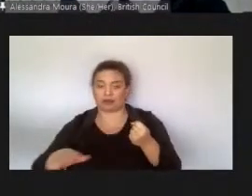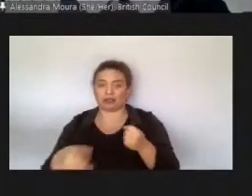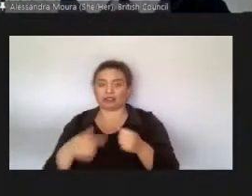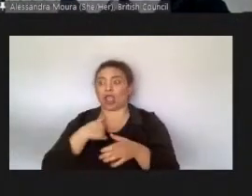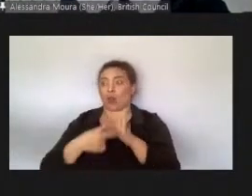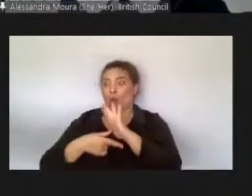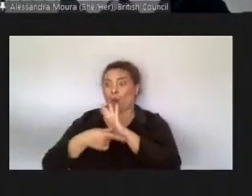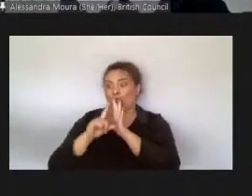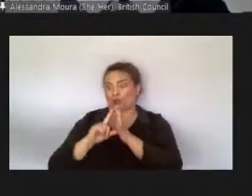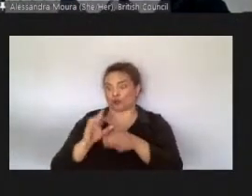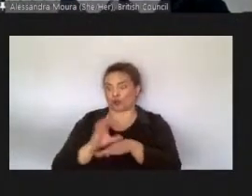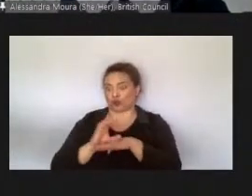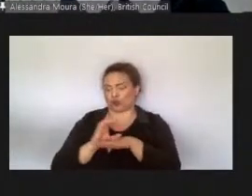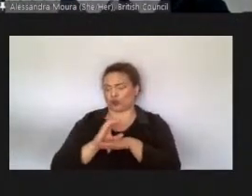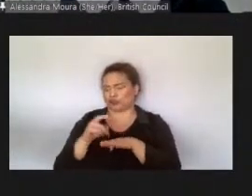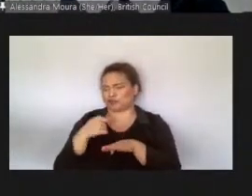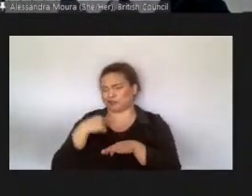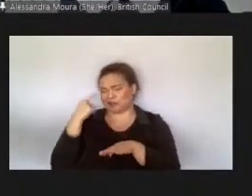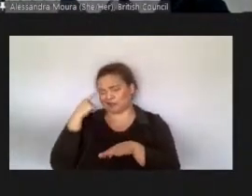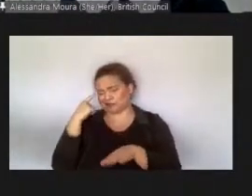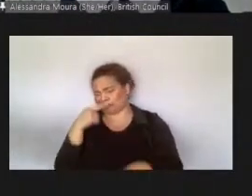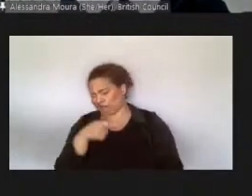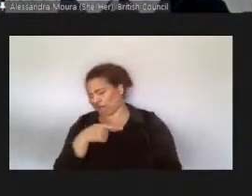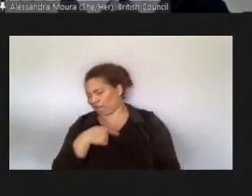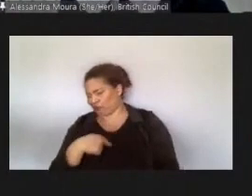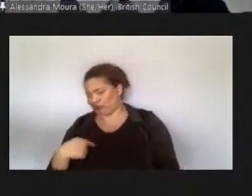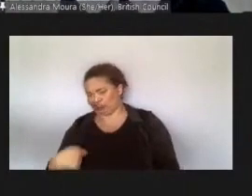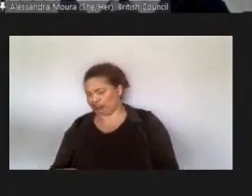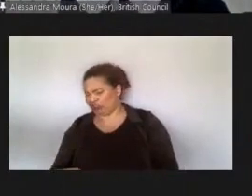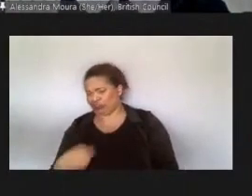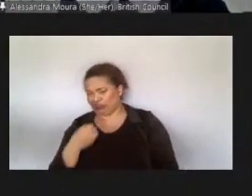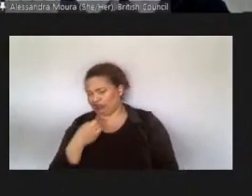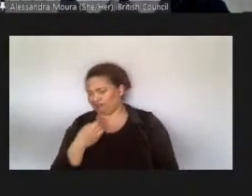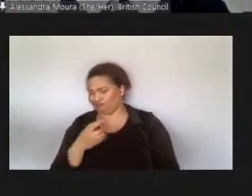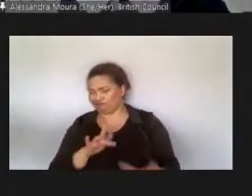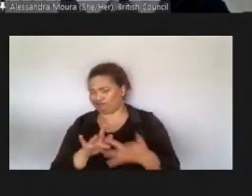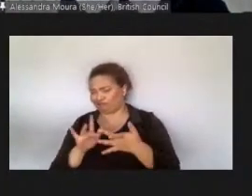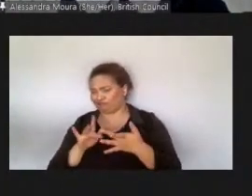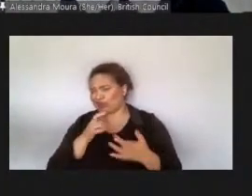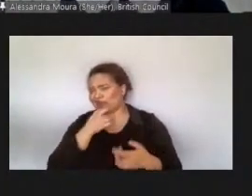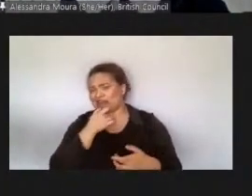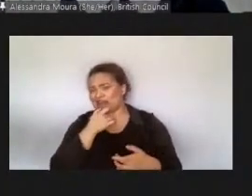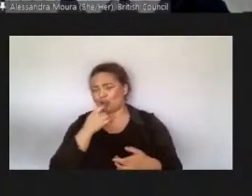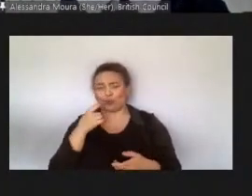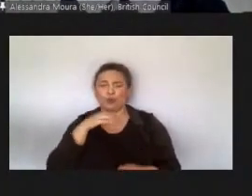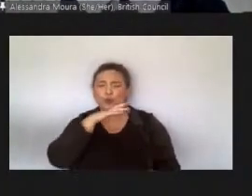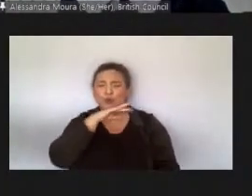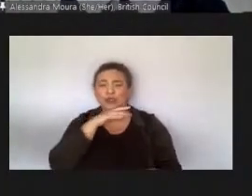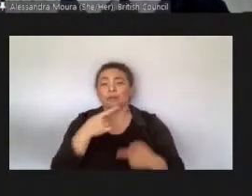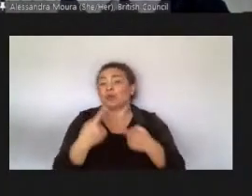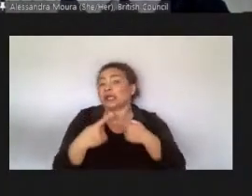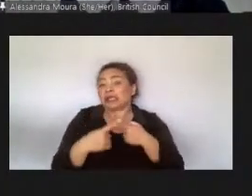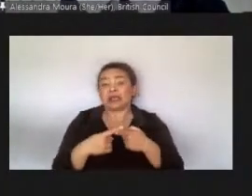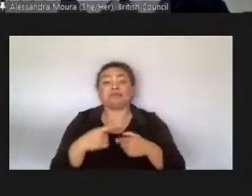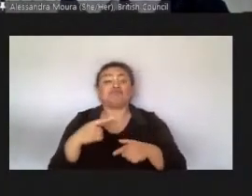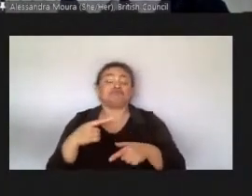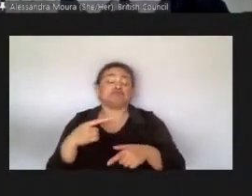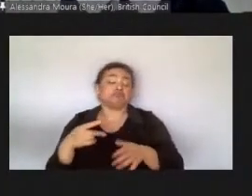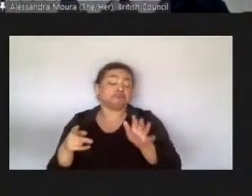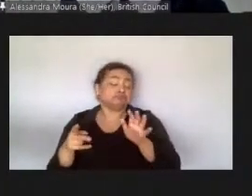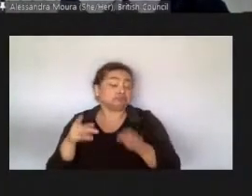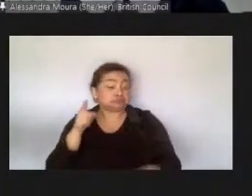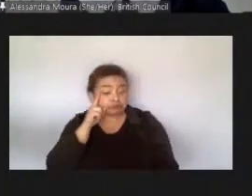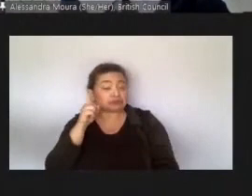really, because the language of everyday life is Chinese. Children have no idea why they're